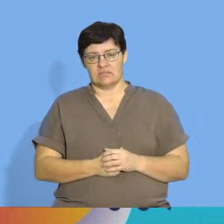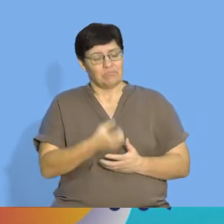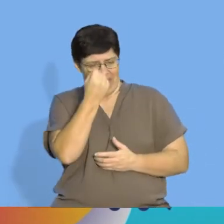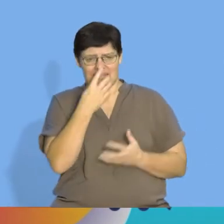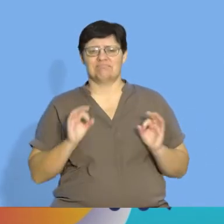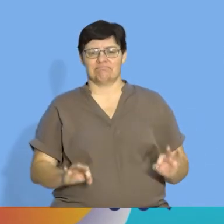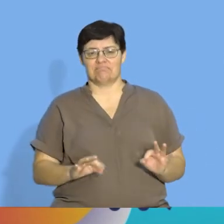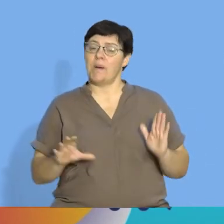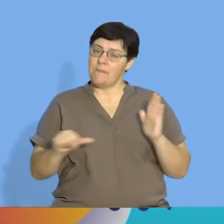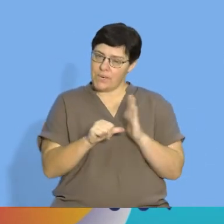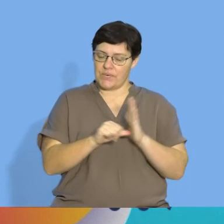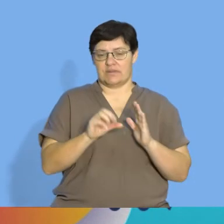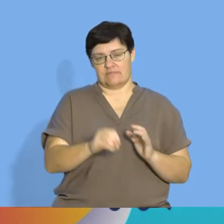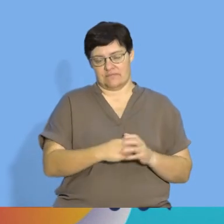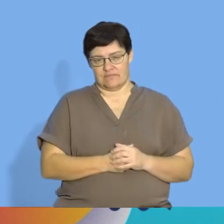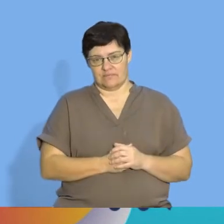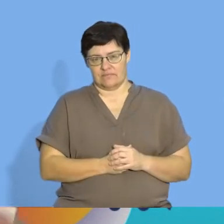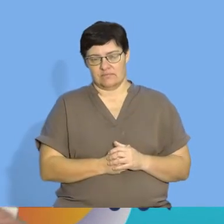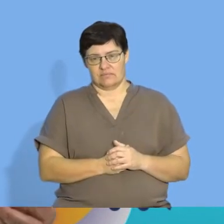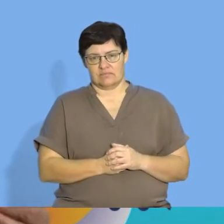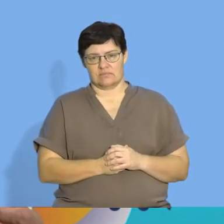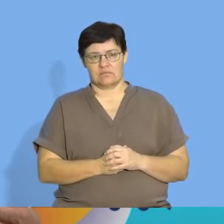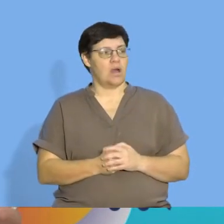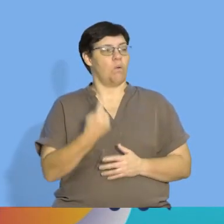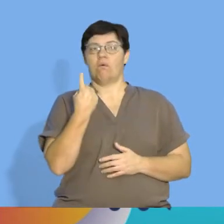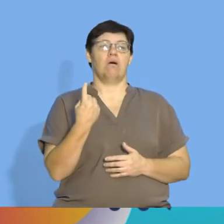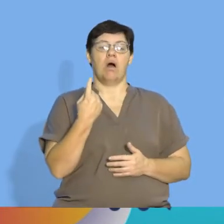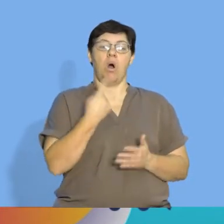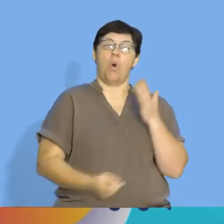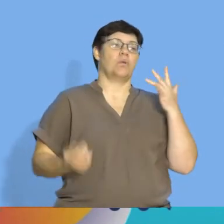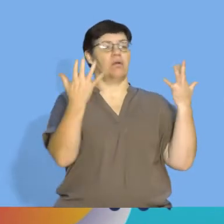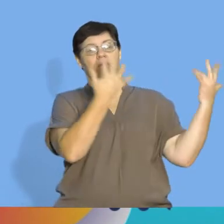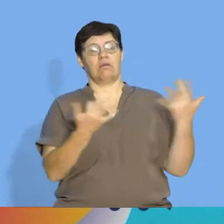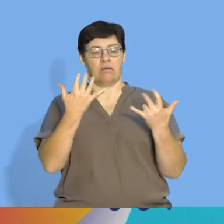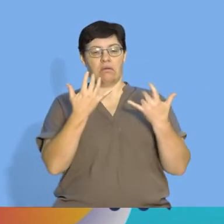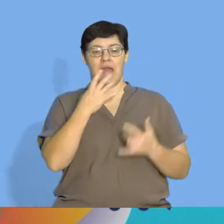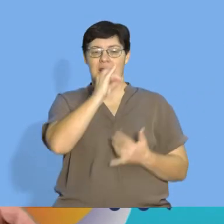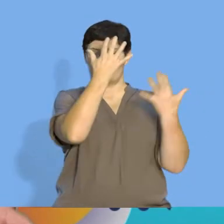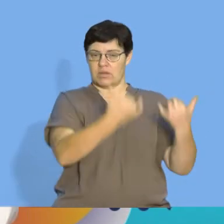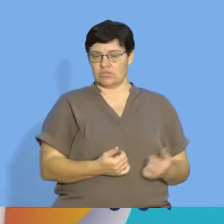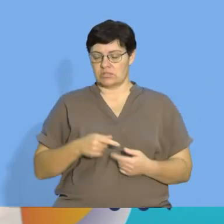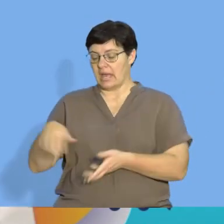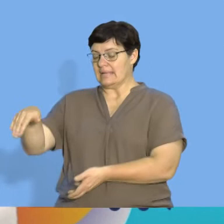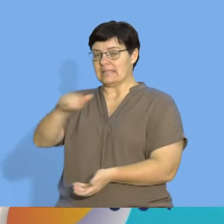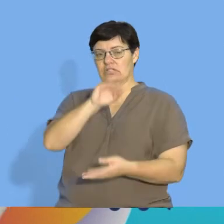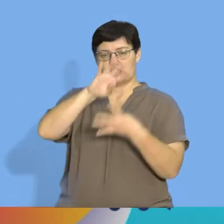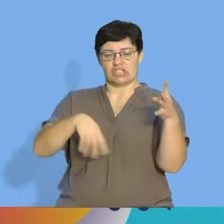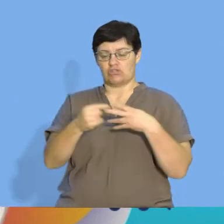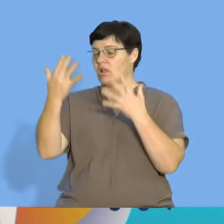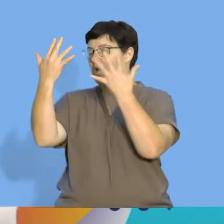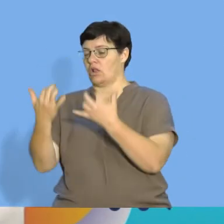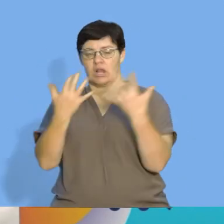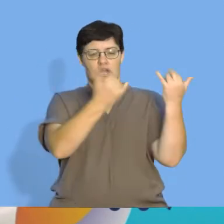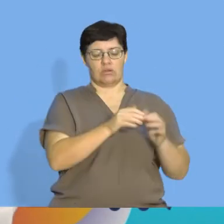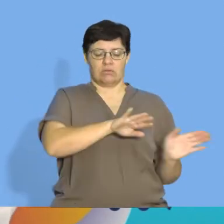to be taken. So understand, people, and this is important. One, it's not just the calculation of the cash budget and